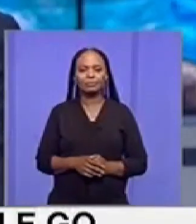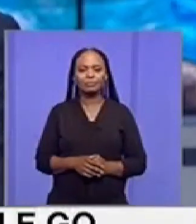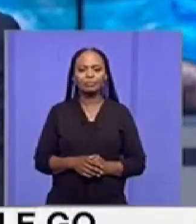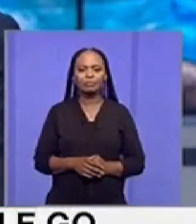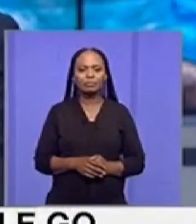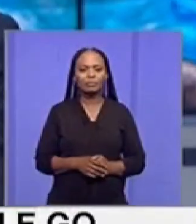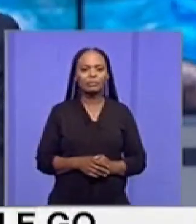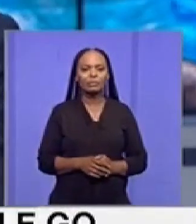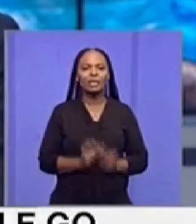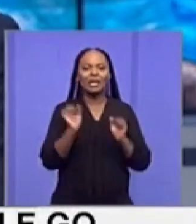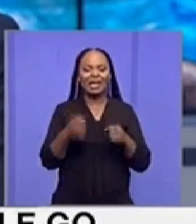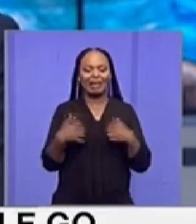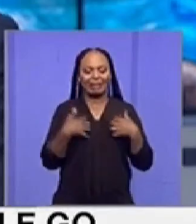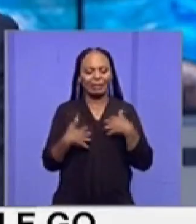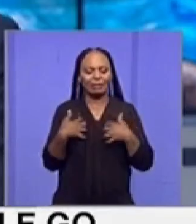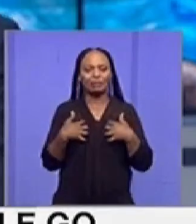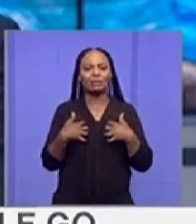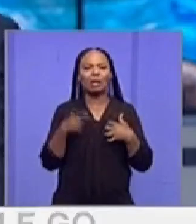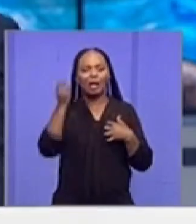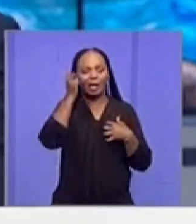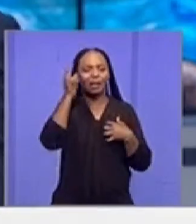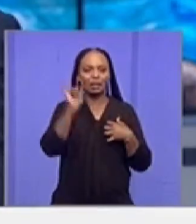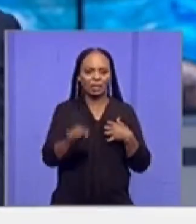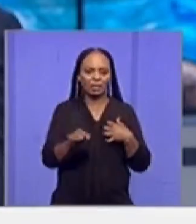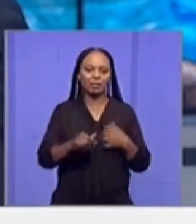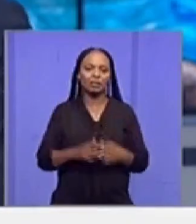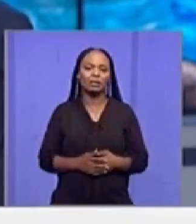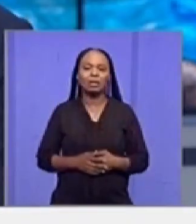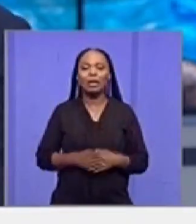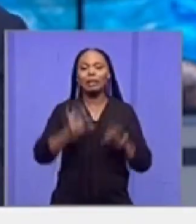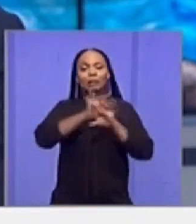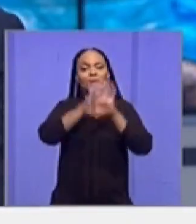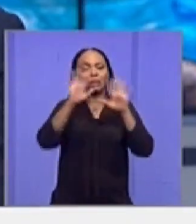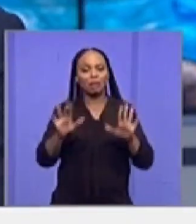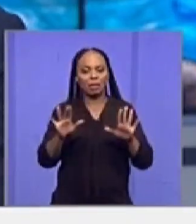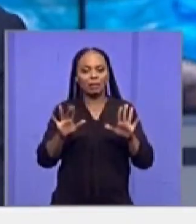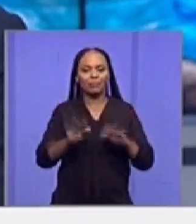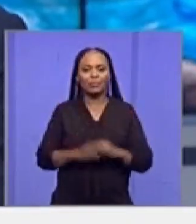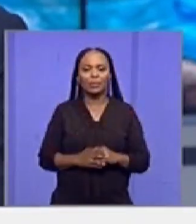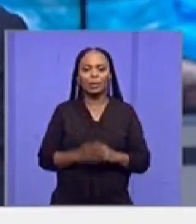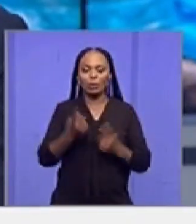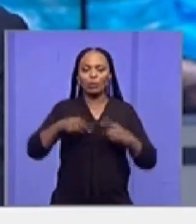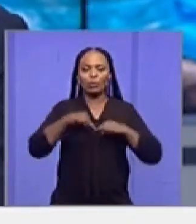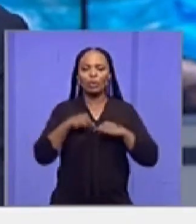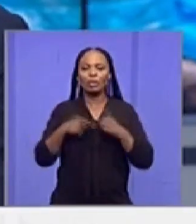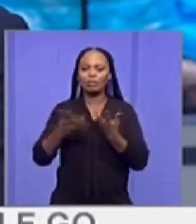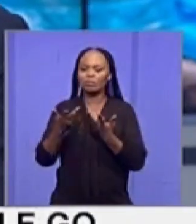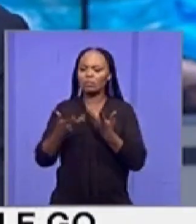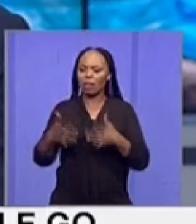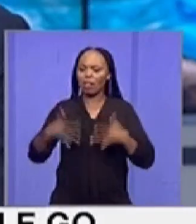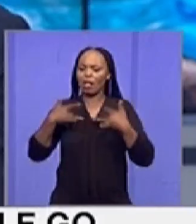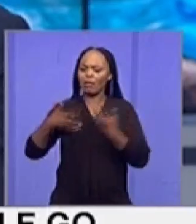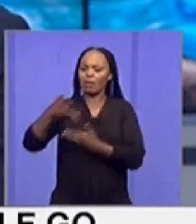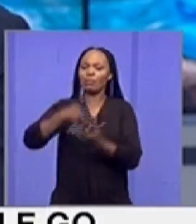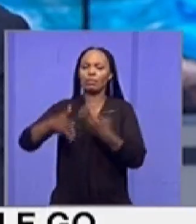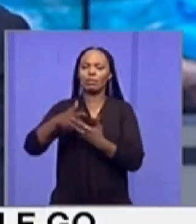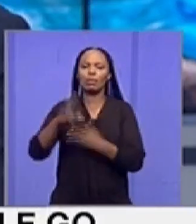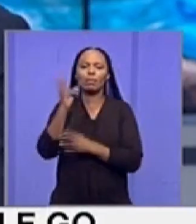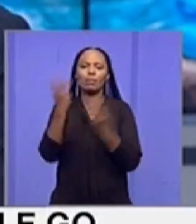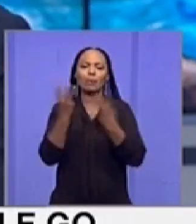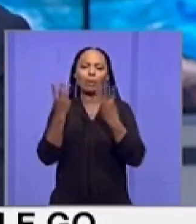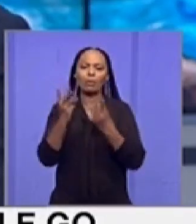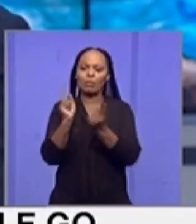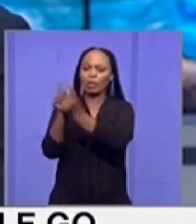We understand the frustration, clearly. I mean, we live among the people. We know, we